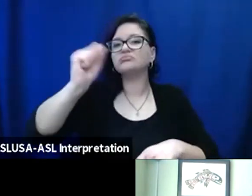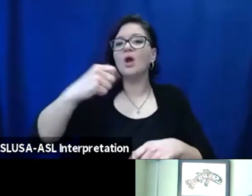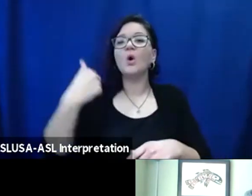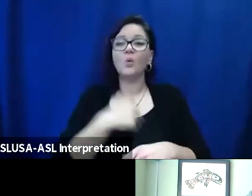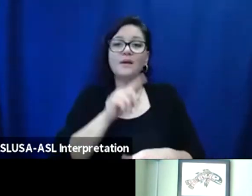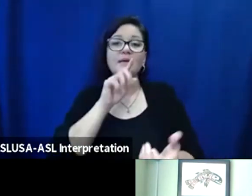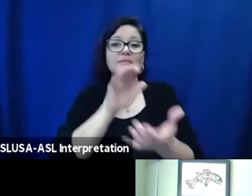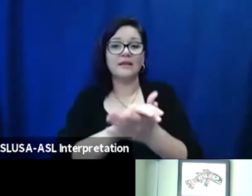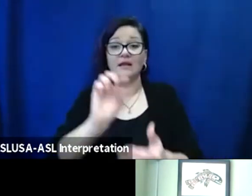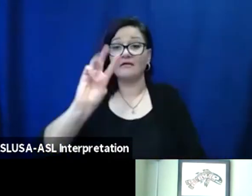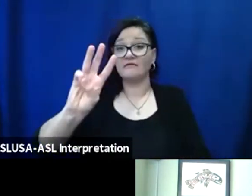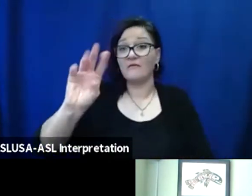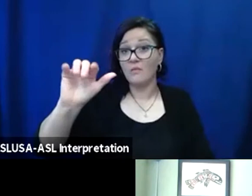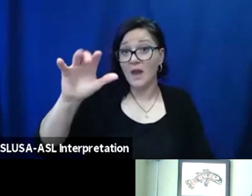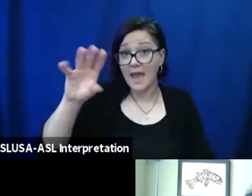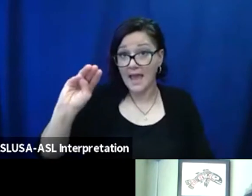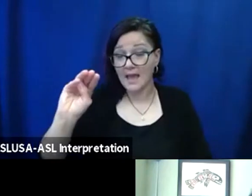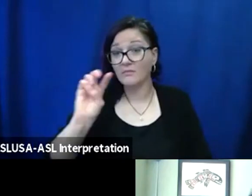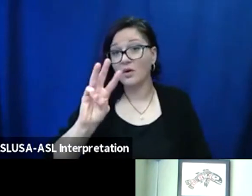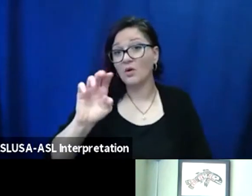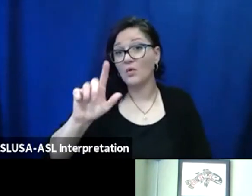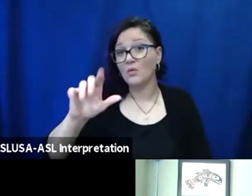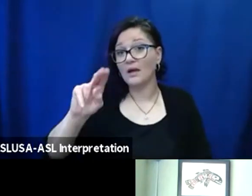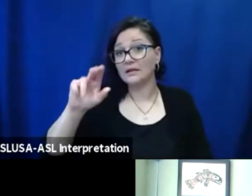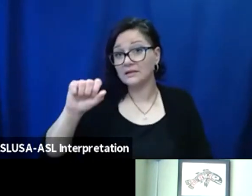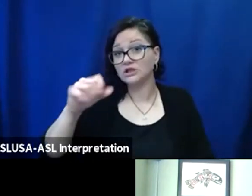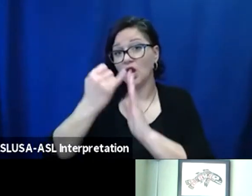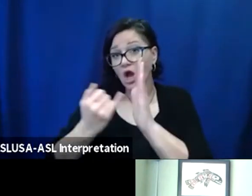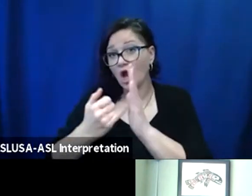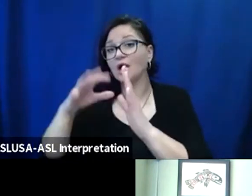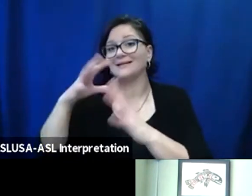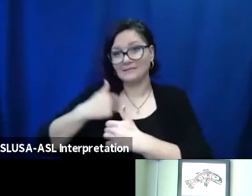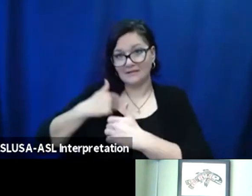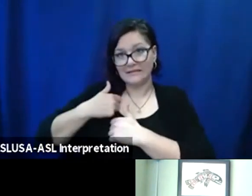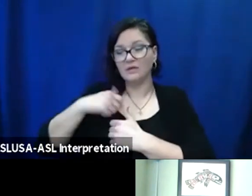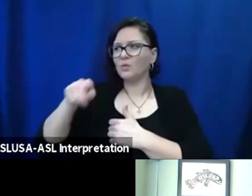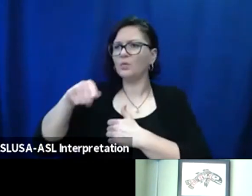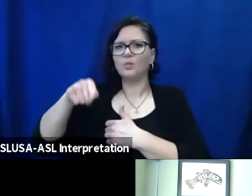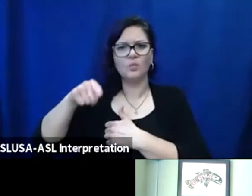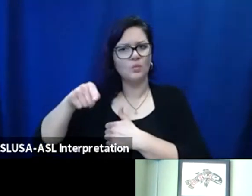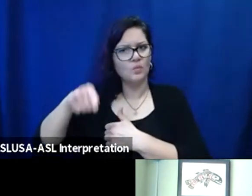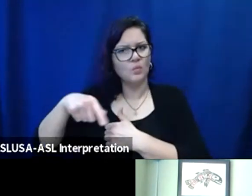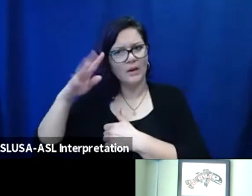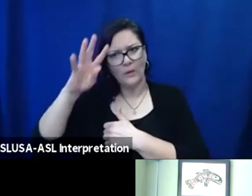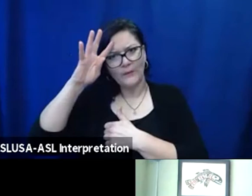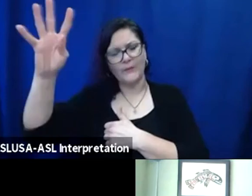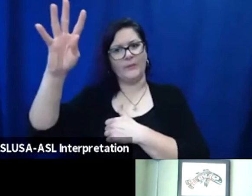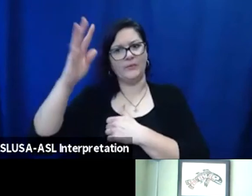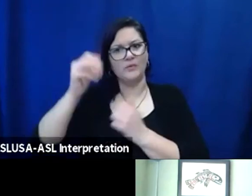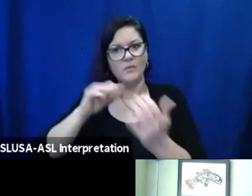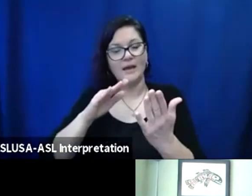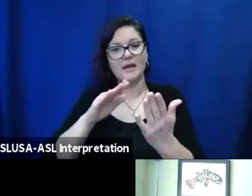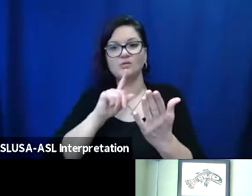WAM, Wellness, Arts, and the Military, is an innovative way to